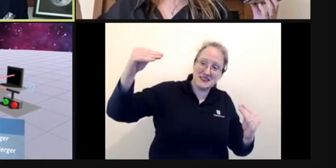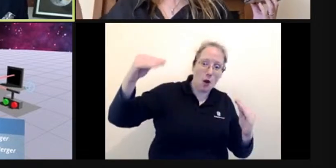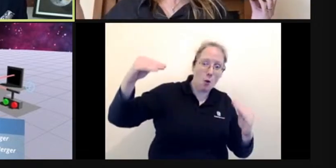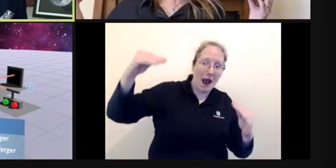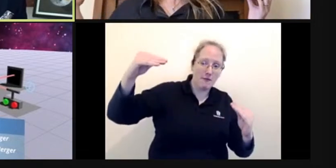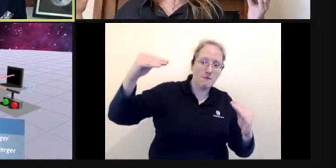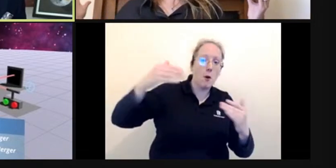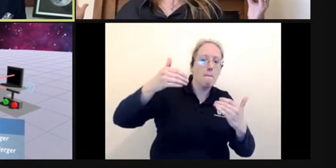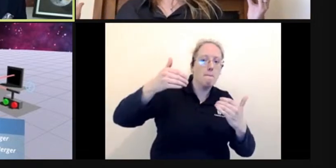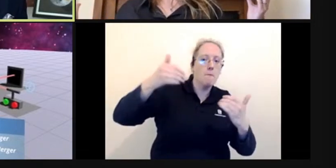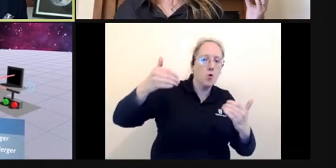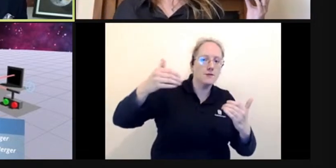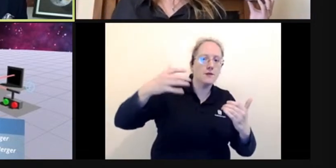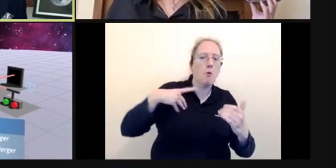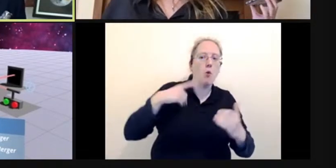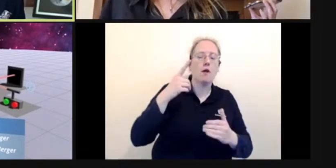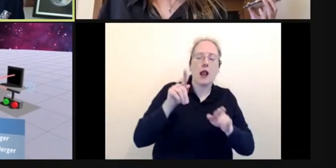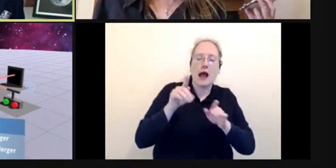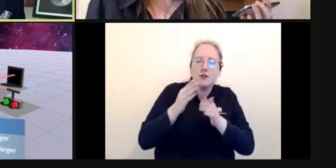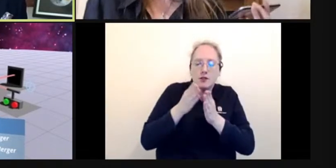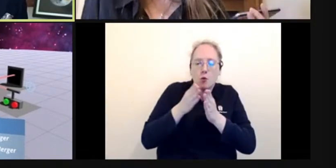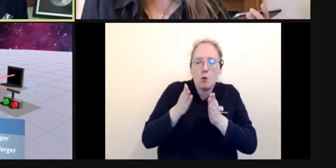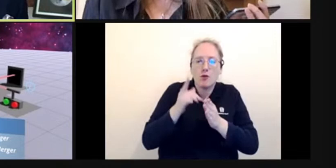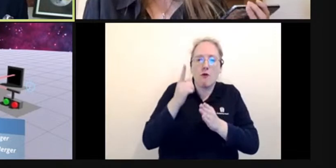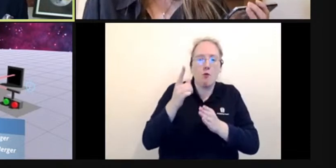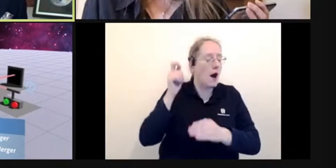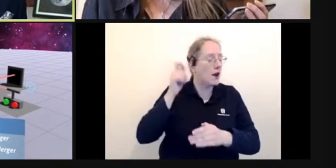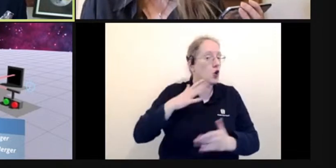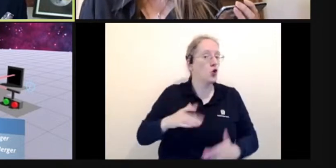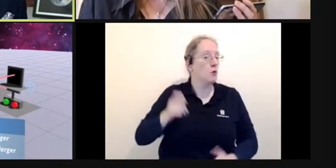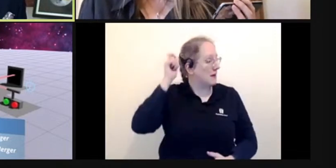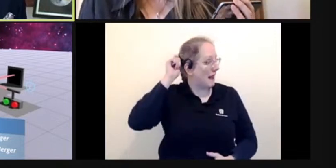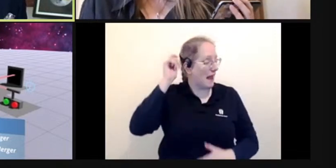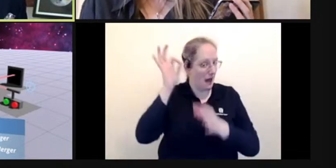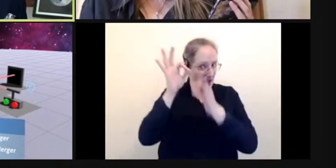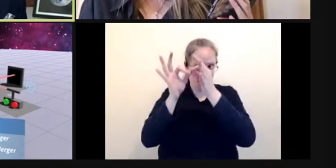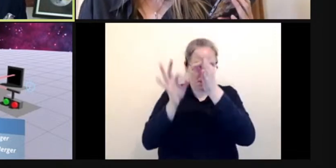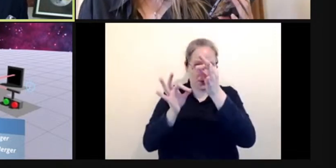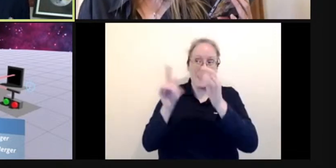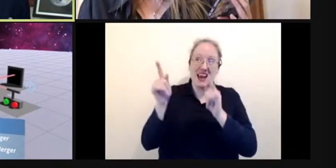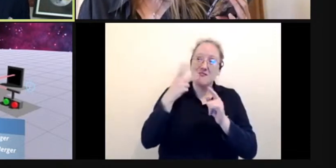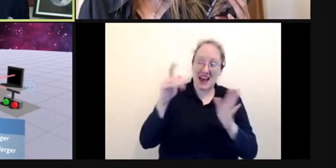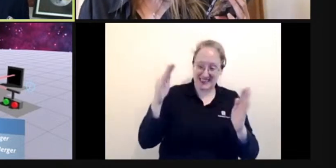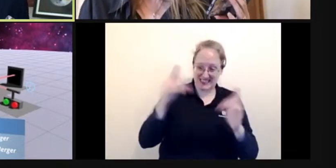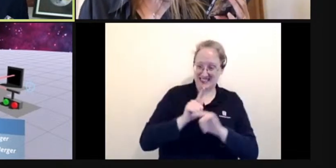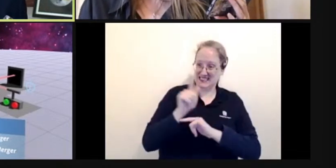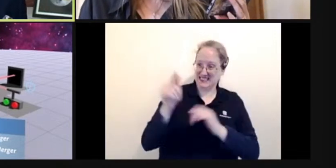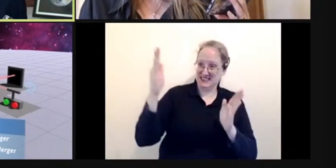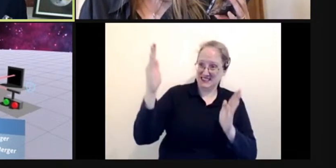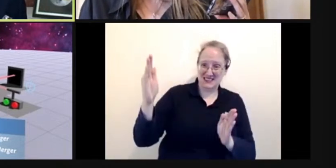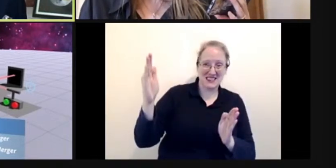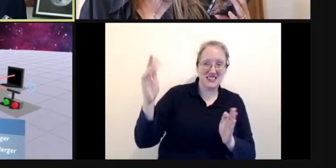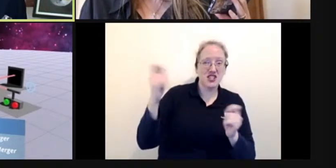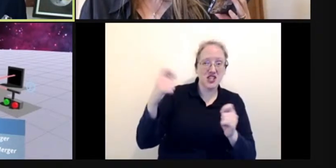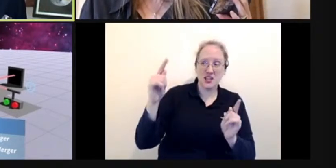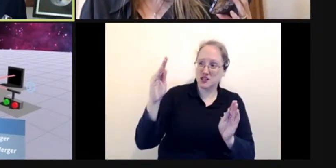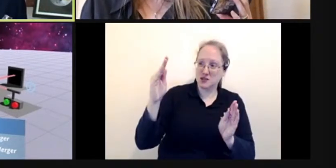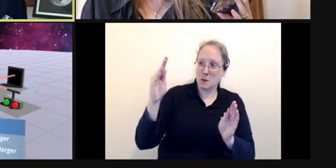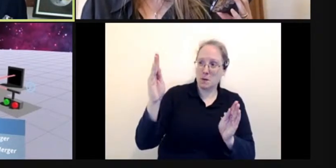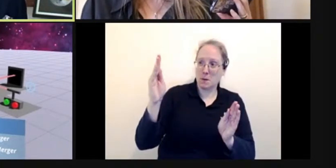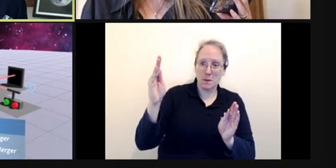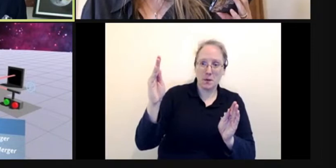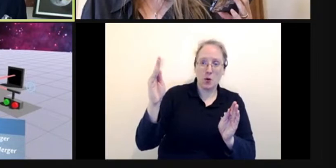human hair. So an impossibly fine ruler, basically. Making all that technology possible, some wonderful